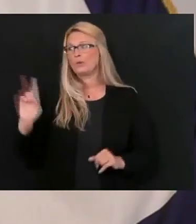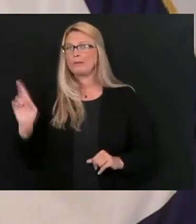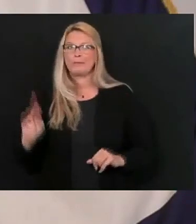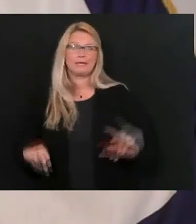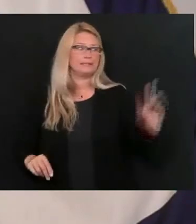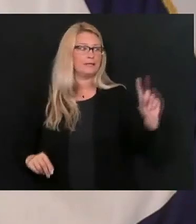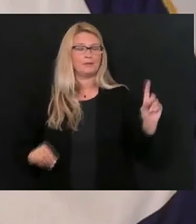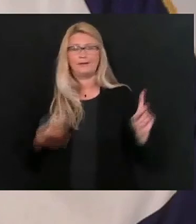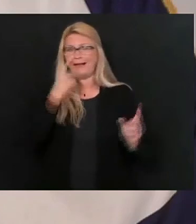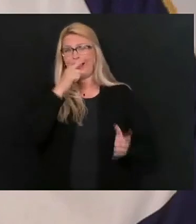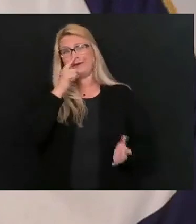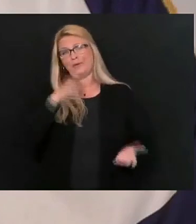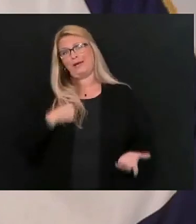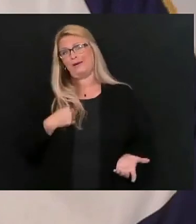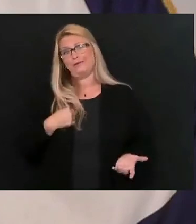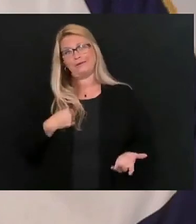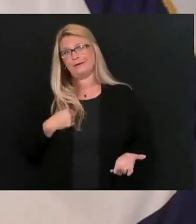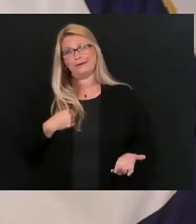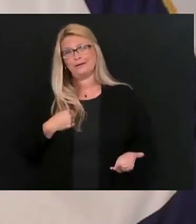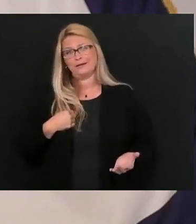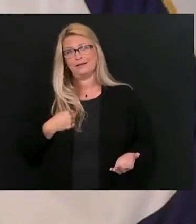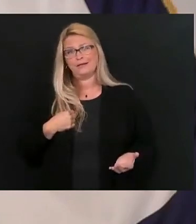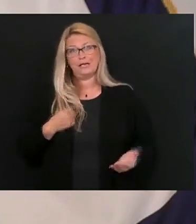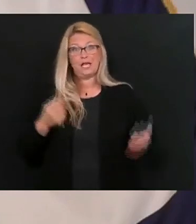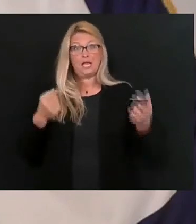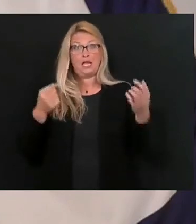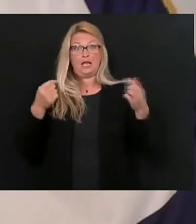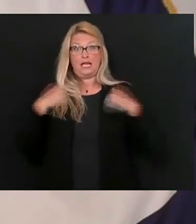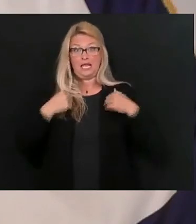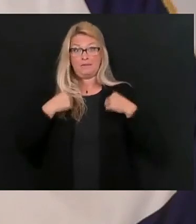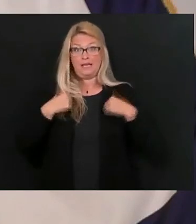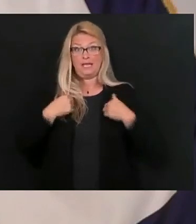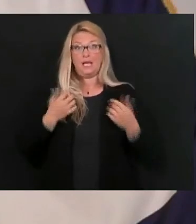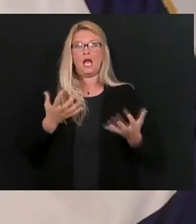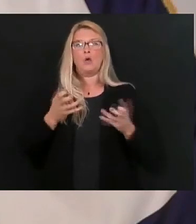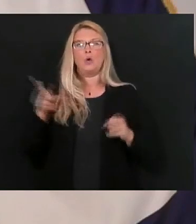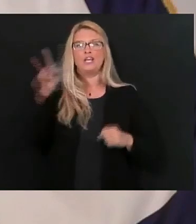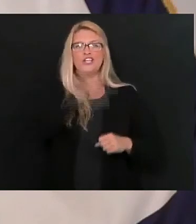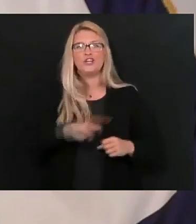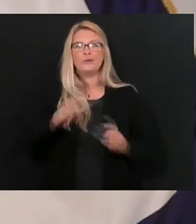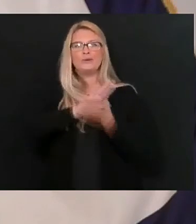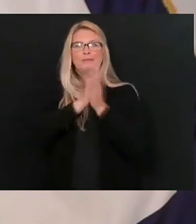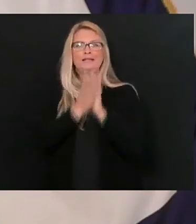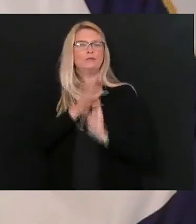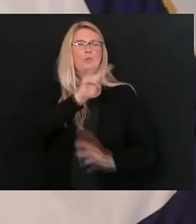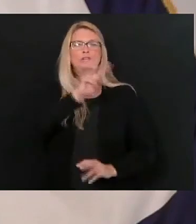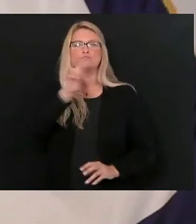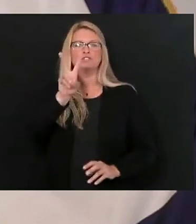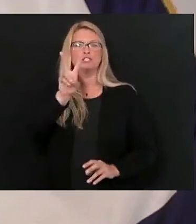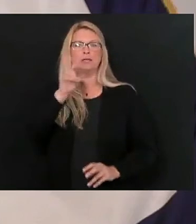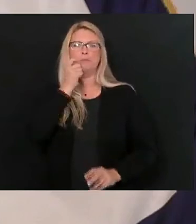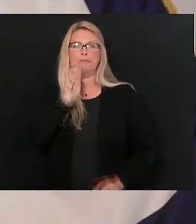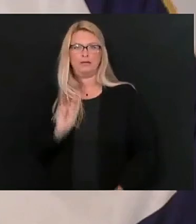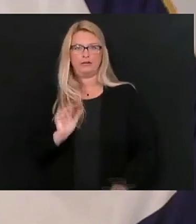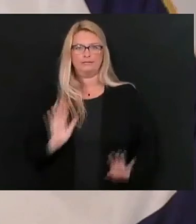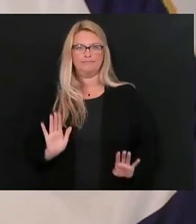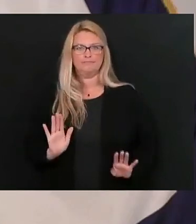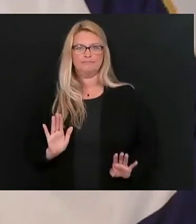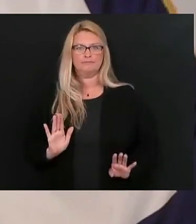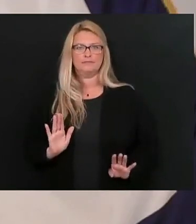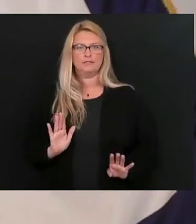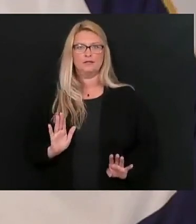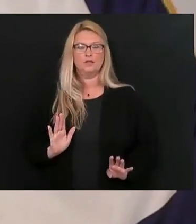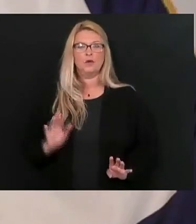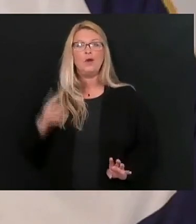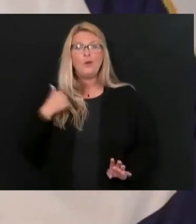Republican, a Democrat. All I want us to do in West Virginia is to be West Virginians. And absolutely, granted, we have